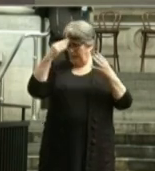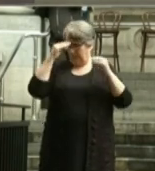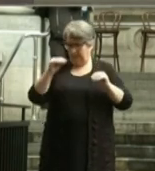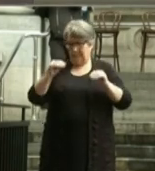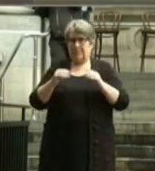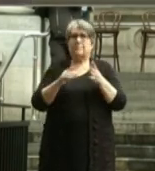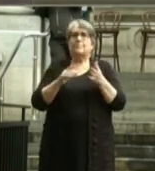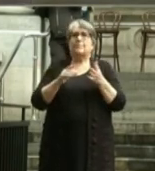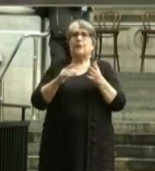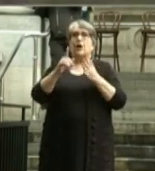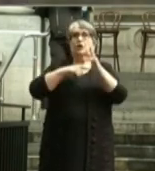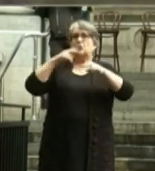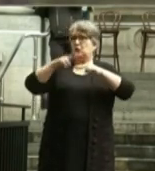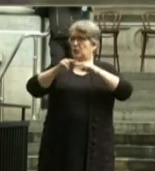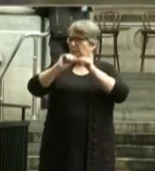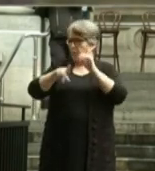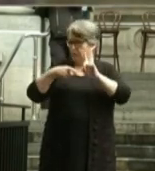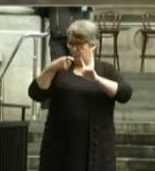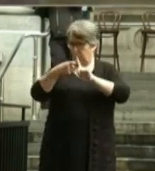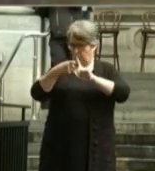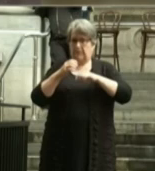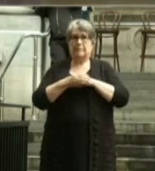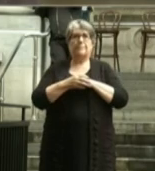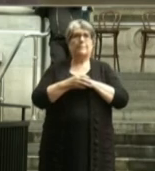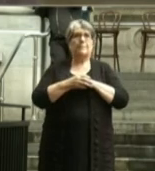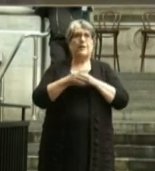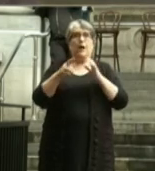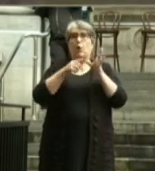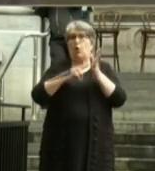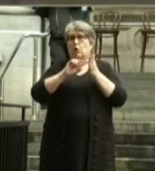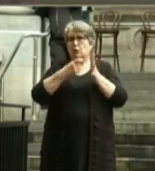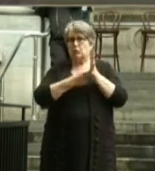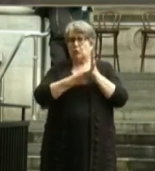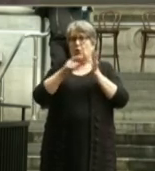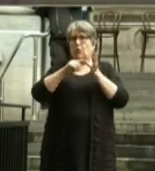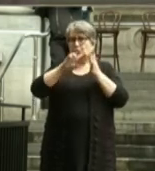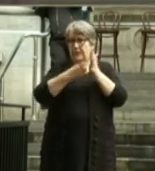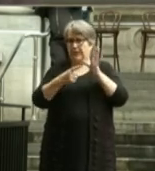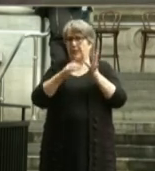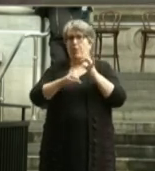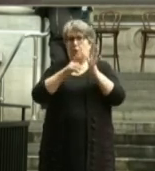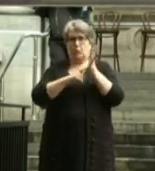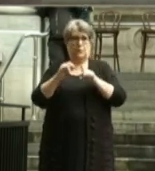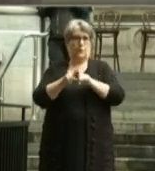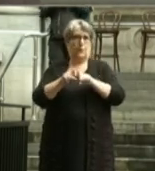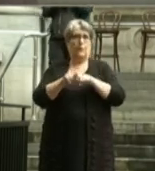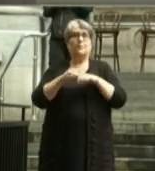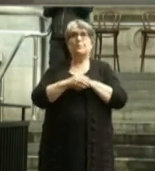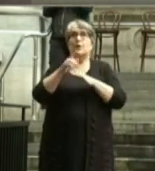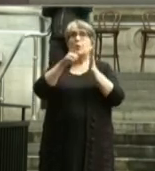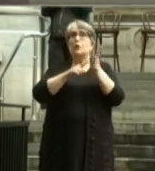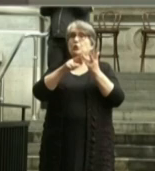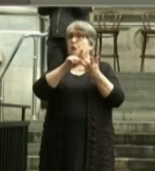the Honourable Jeff Brock, the Honourable Andrea Michaels, the Honourable